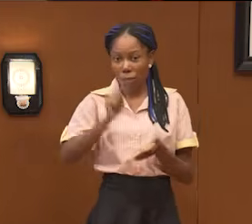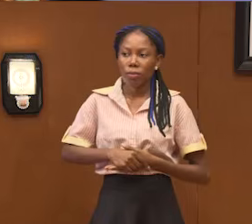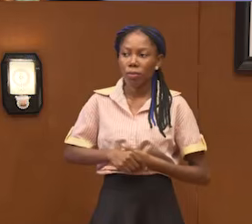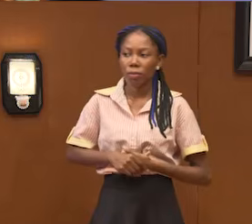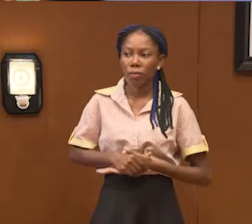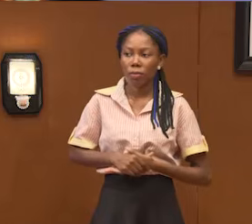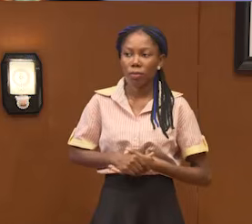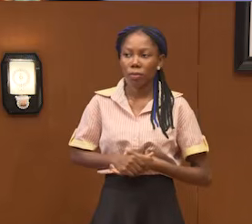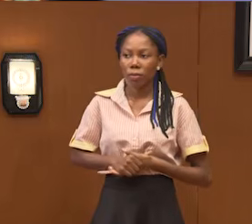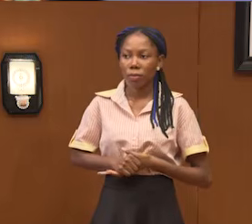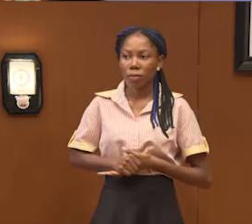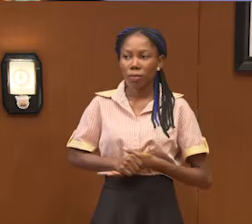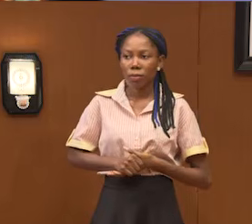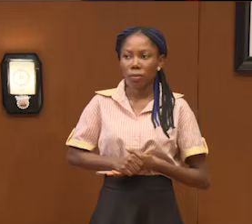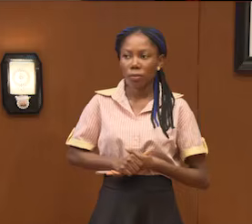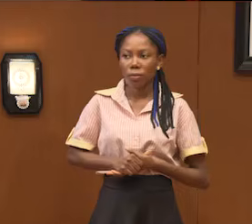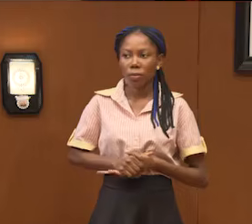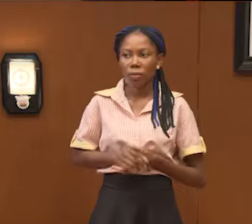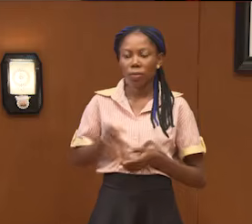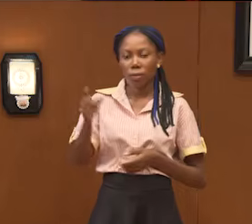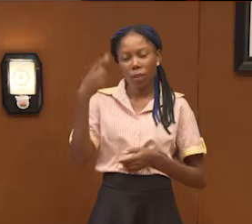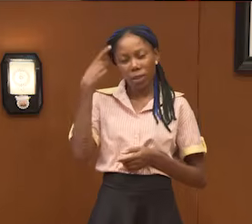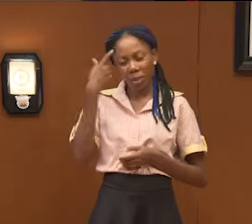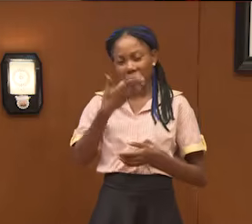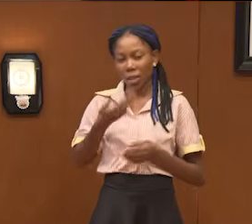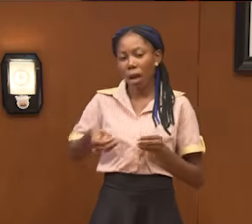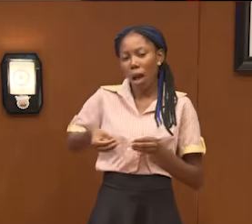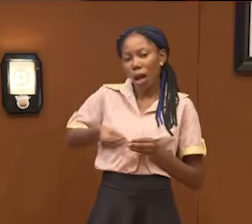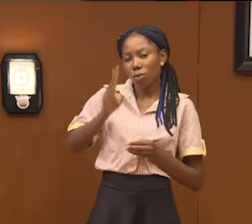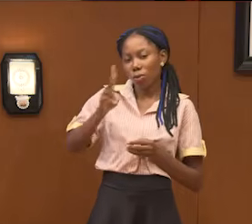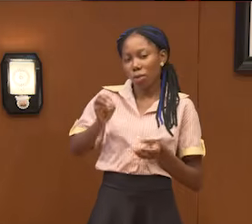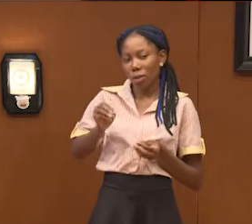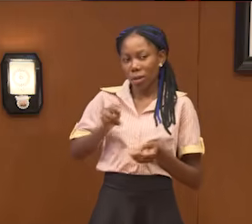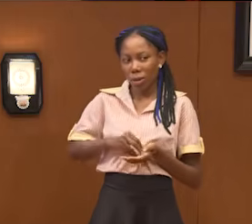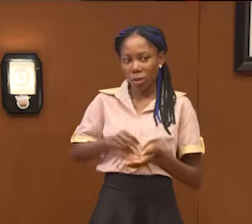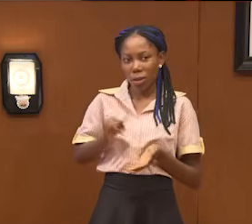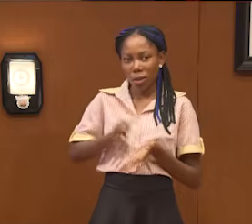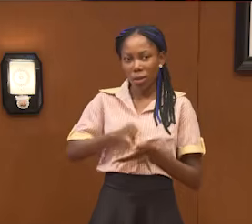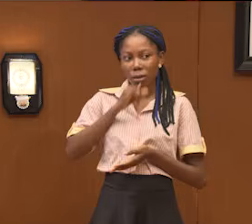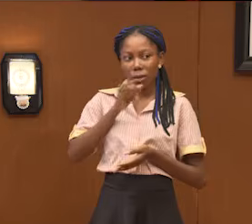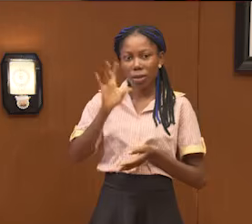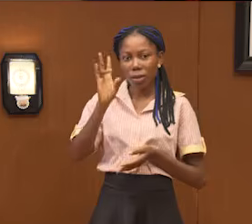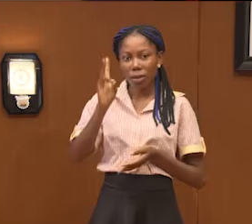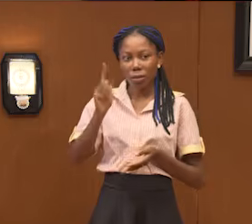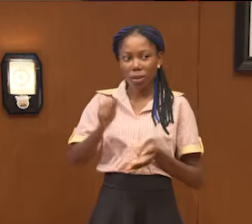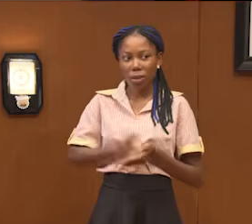basis? So, you can adjust to 7,000. That's 500 naira